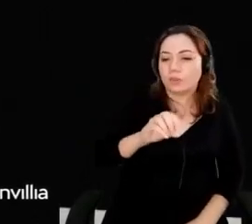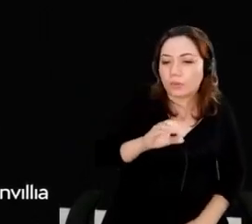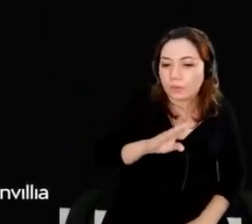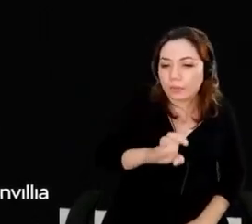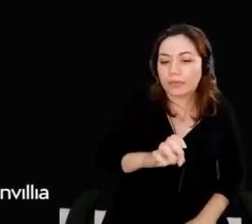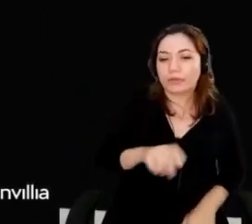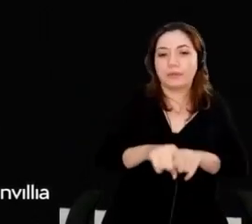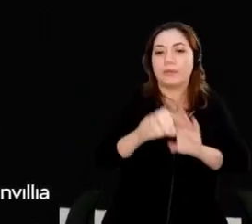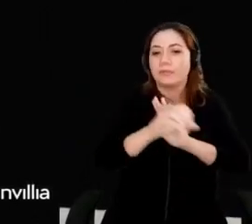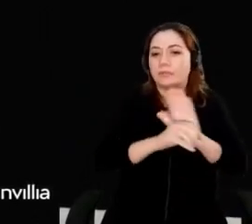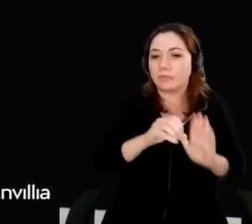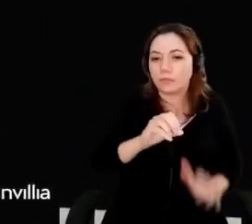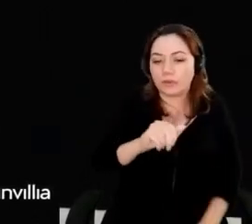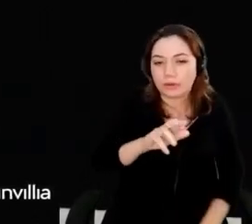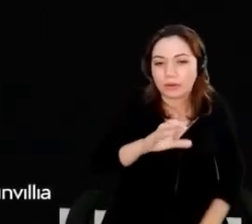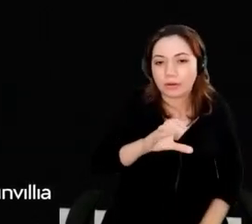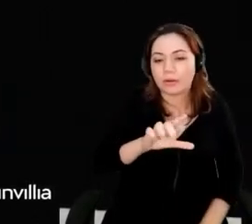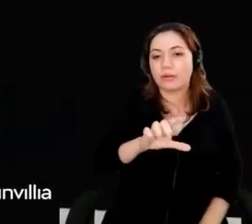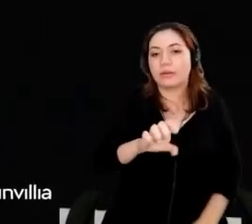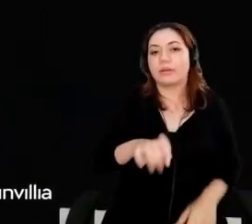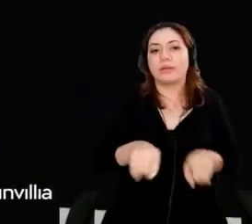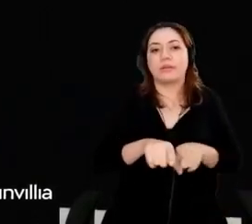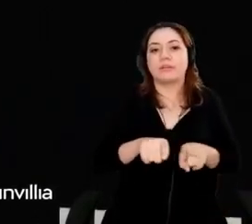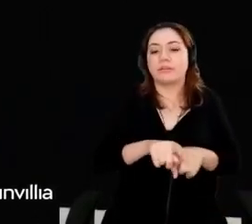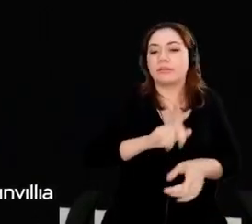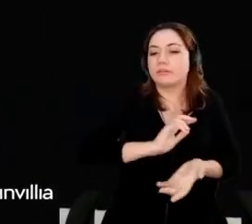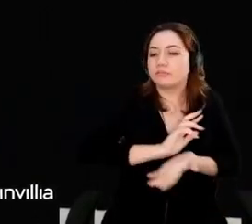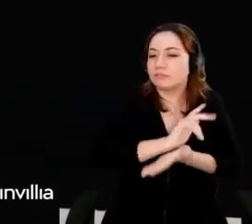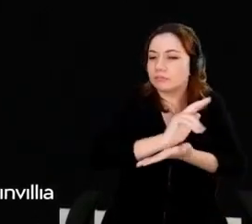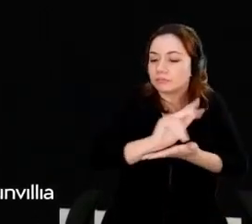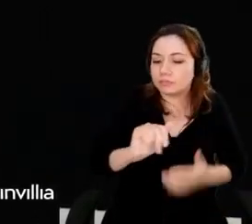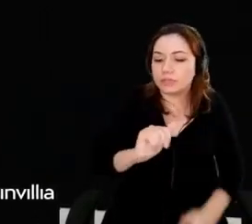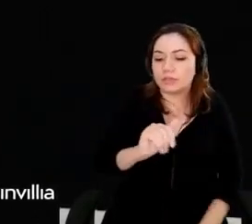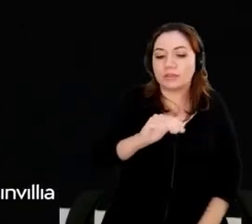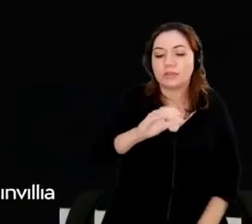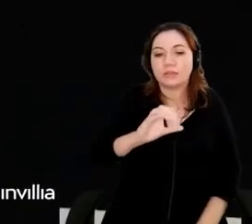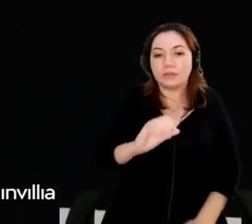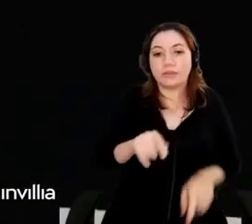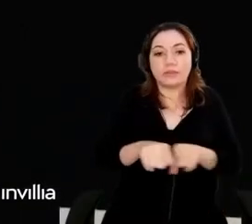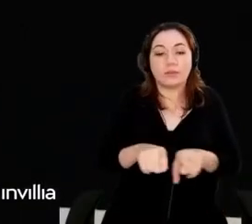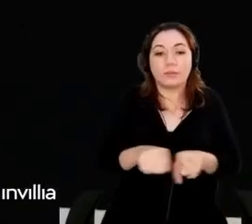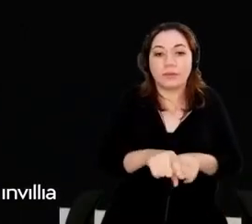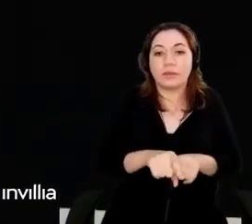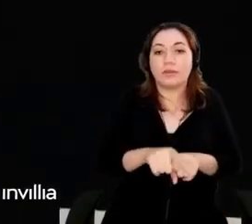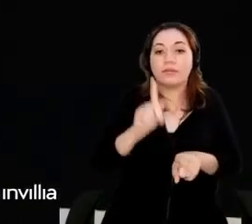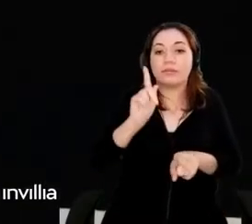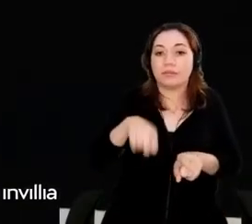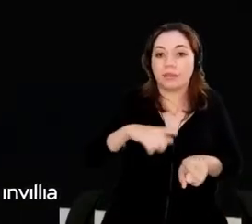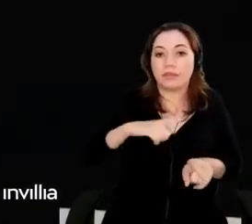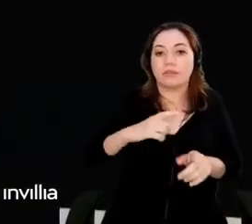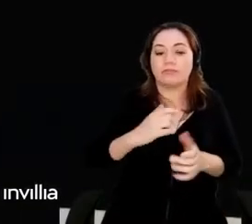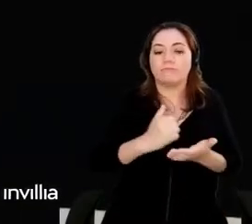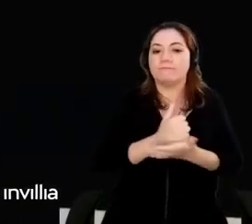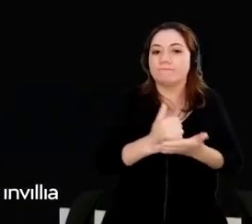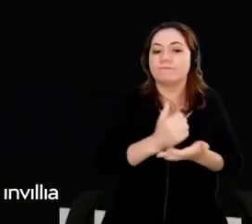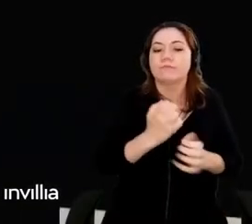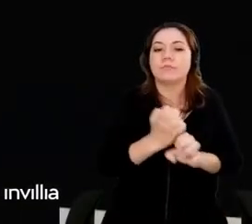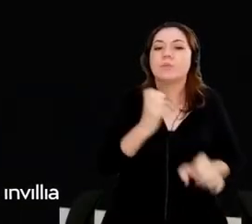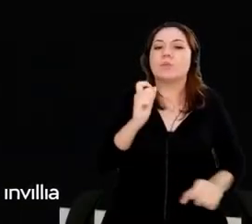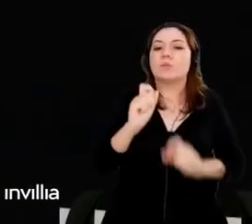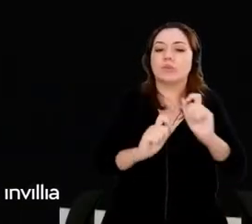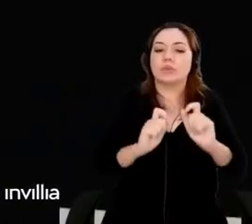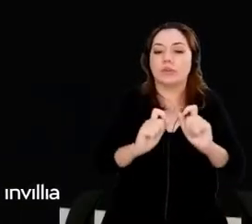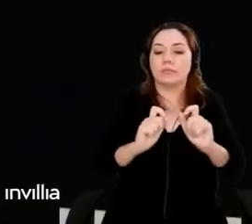SEO, and fundamental engineering. people, but